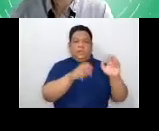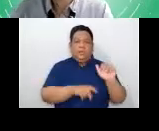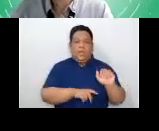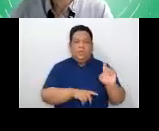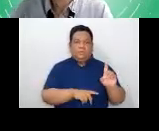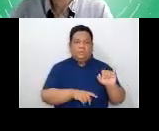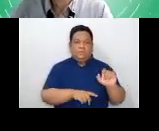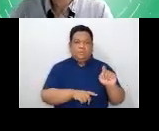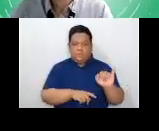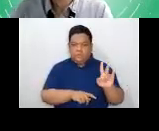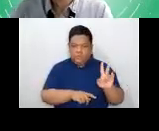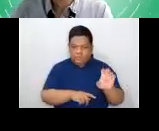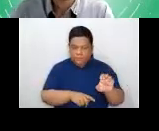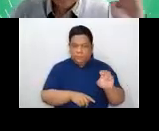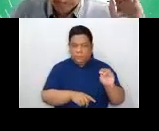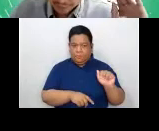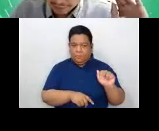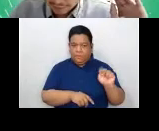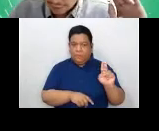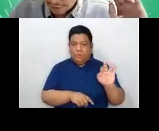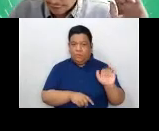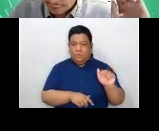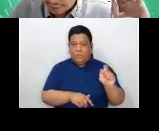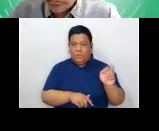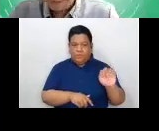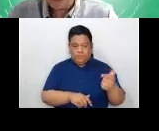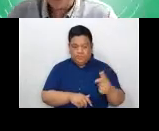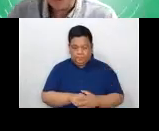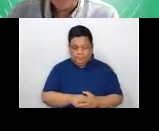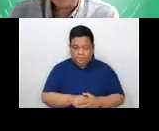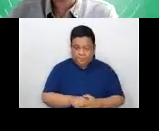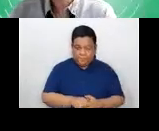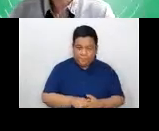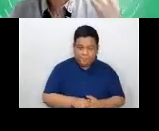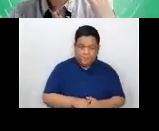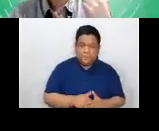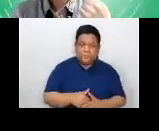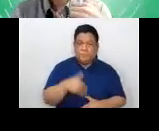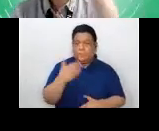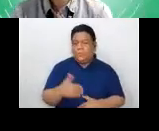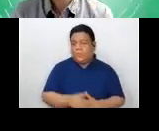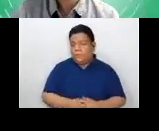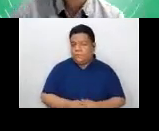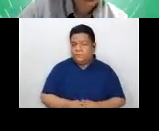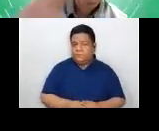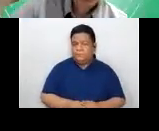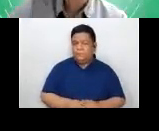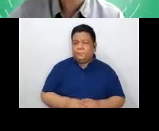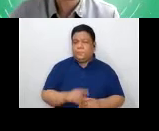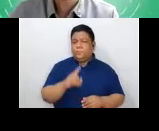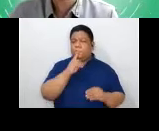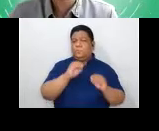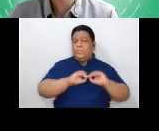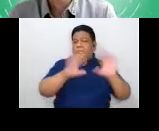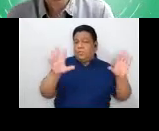shapes. Okay. Now, this ability it's made more apparent when we contrast it